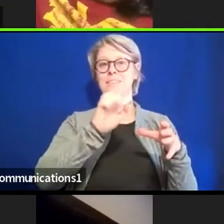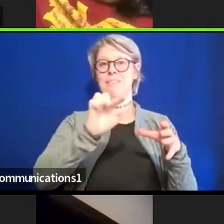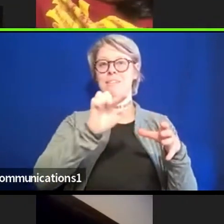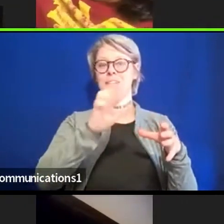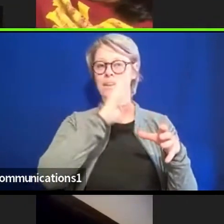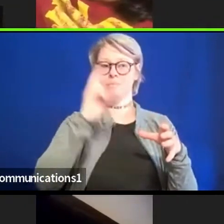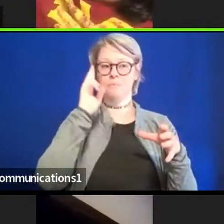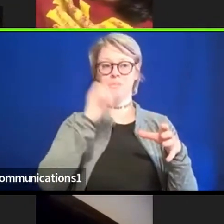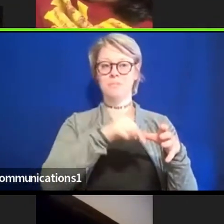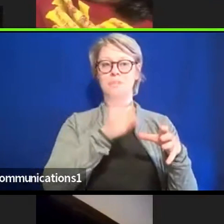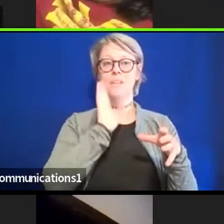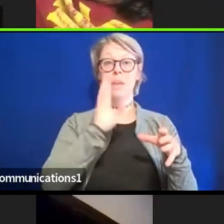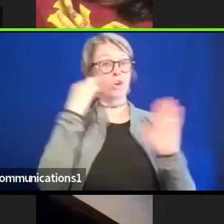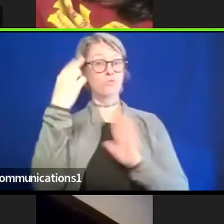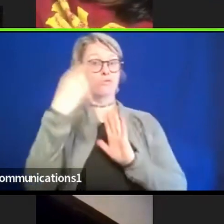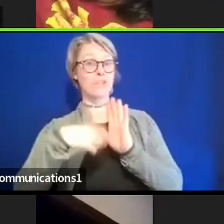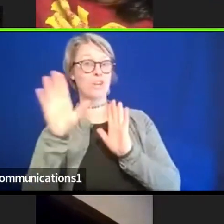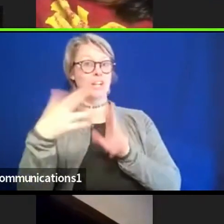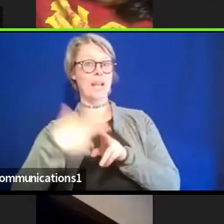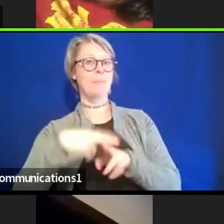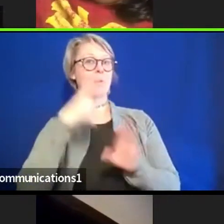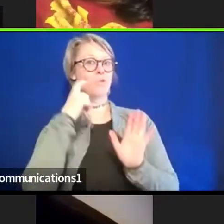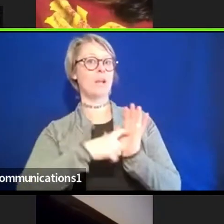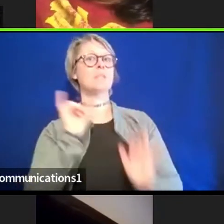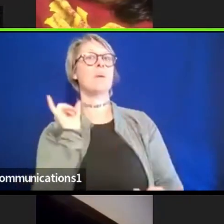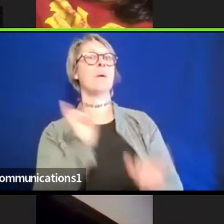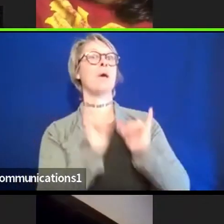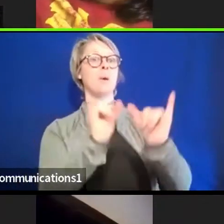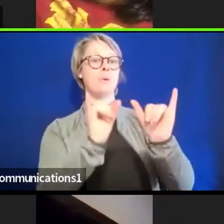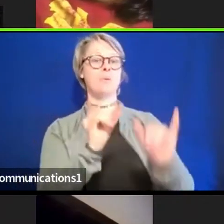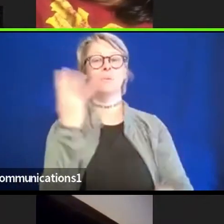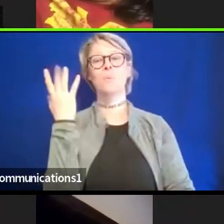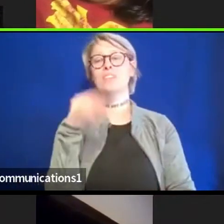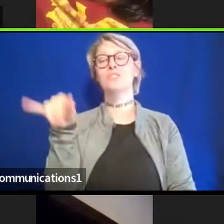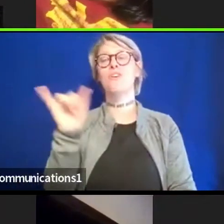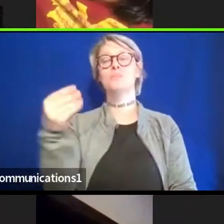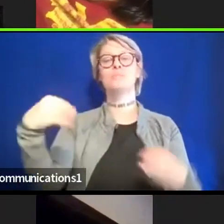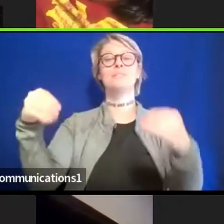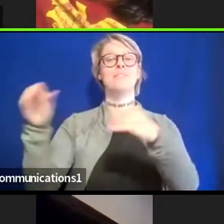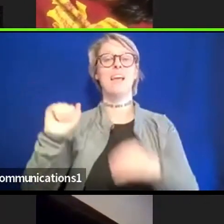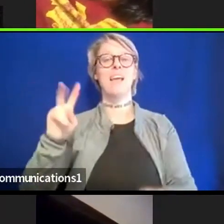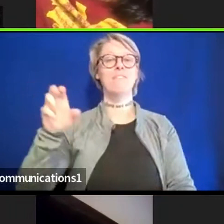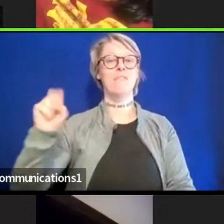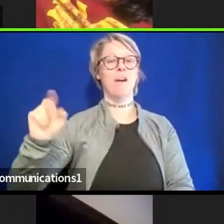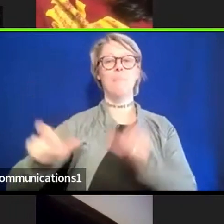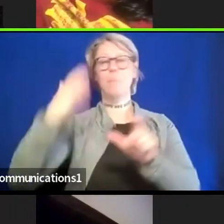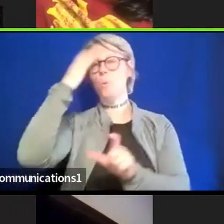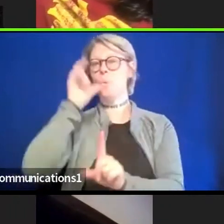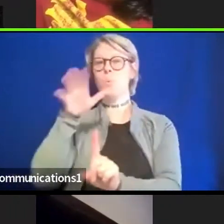Rajan, how are you?" Because she also delivers Avon to them too. So